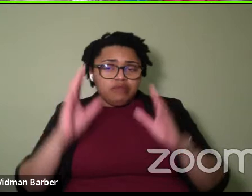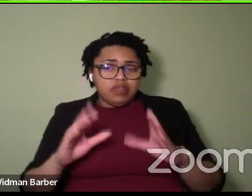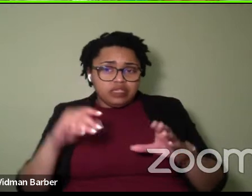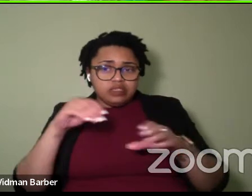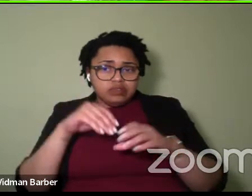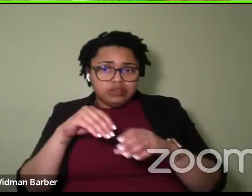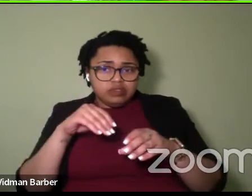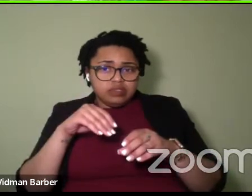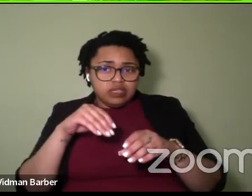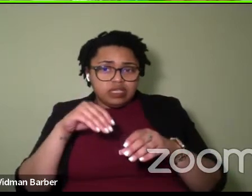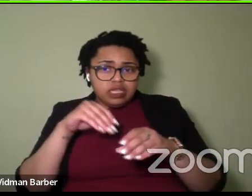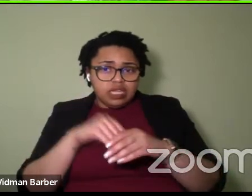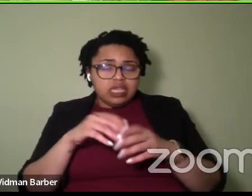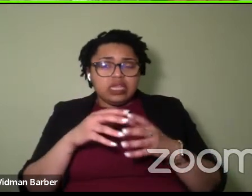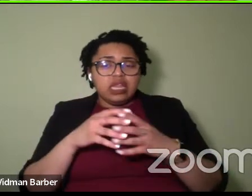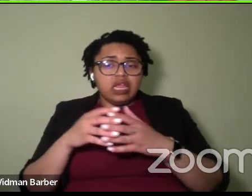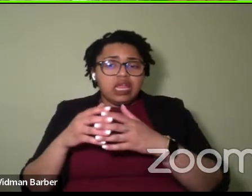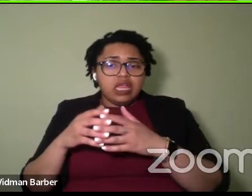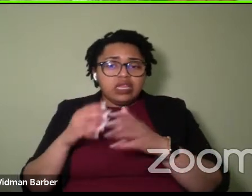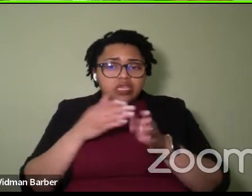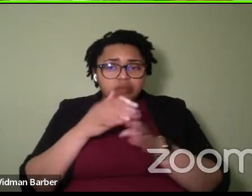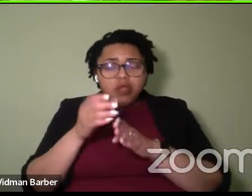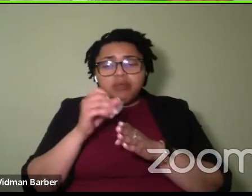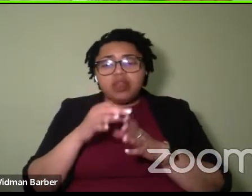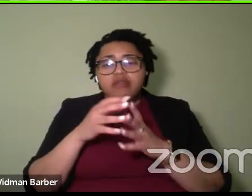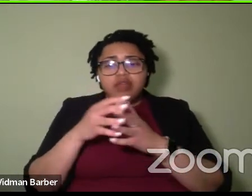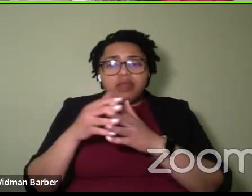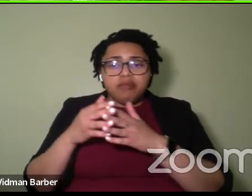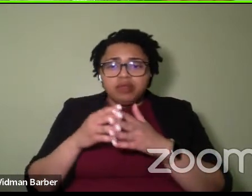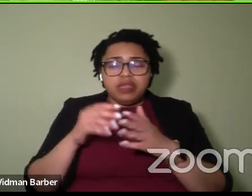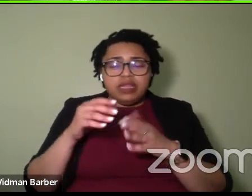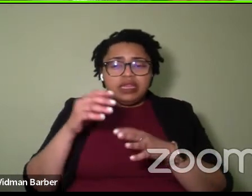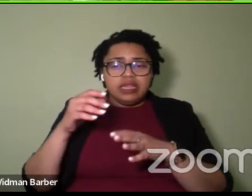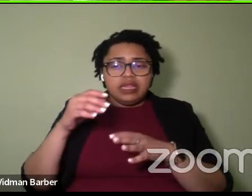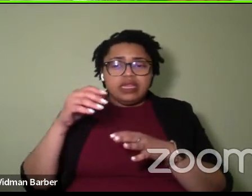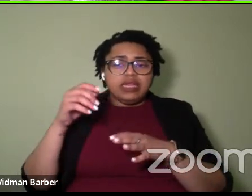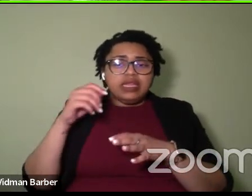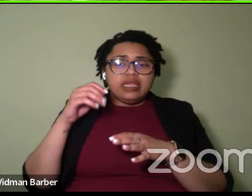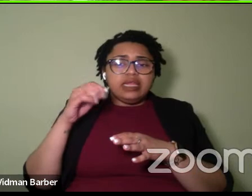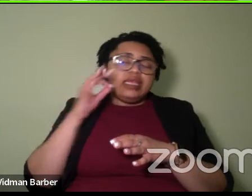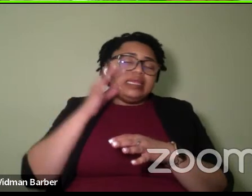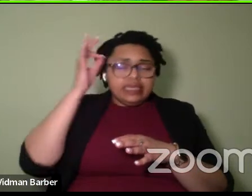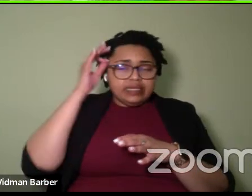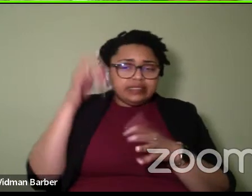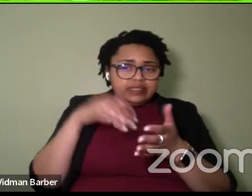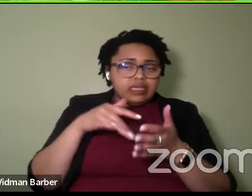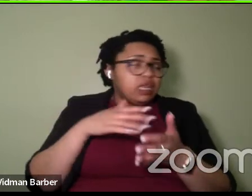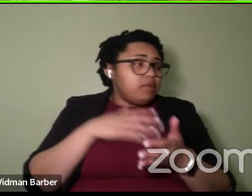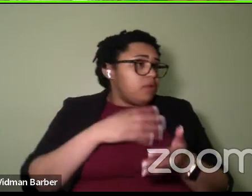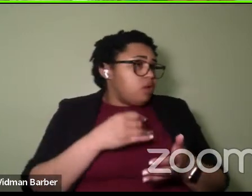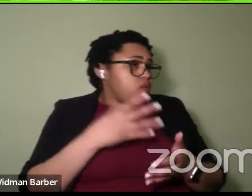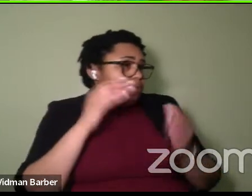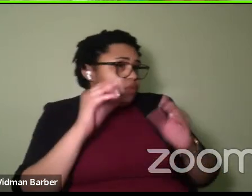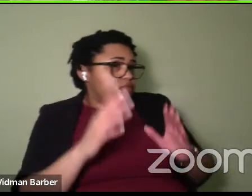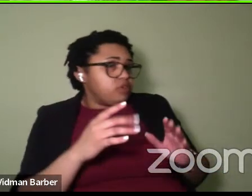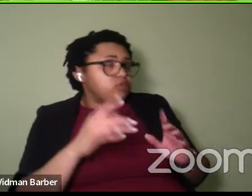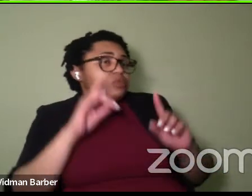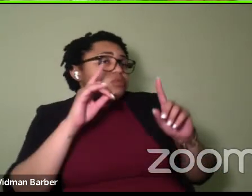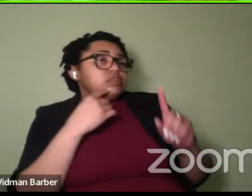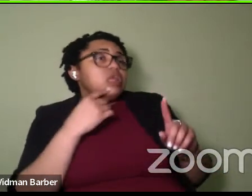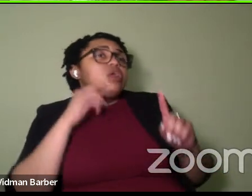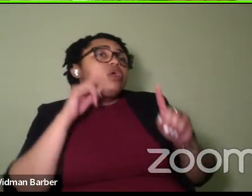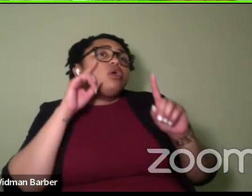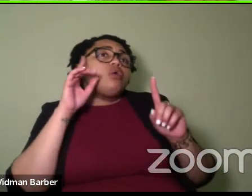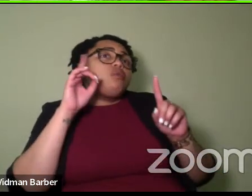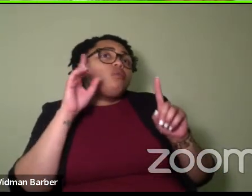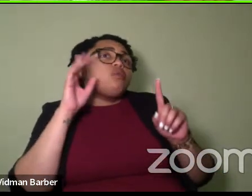Department of American Indian Studies. And oftentimes people are like, even my white professors were like, oh, why are you going to that department? I was like,